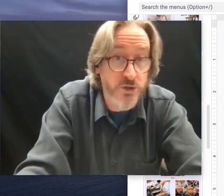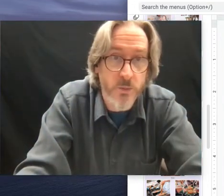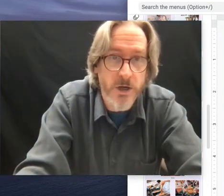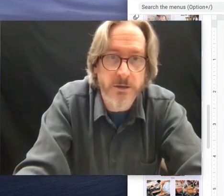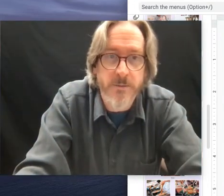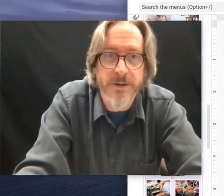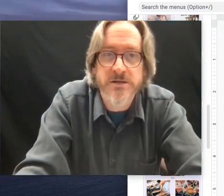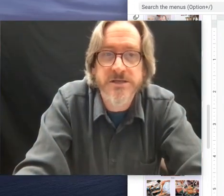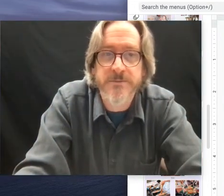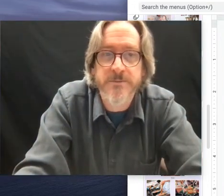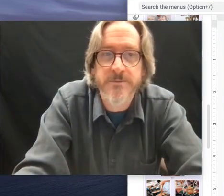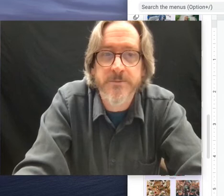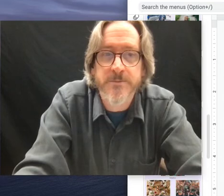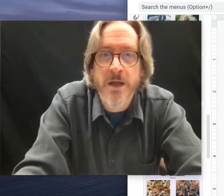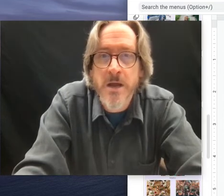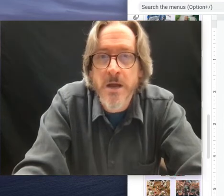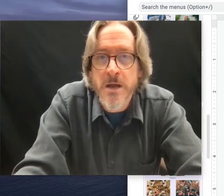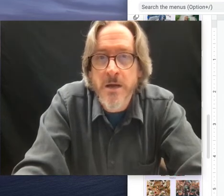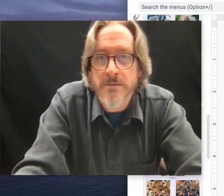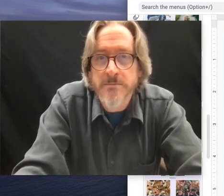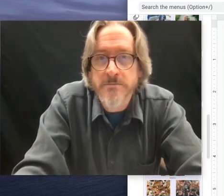or one-to-one comparison.